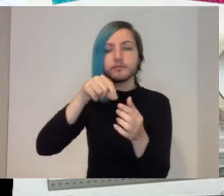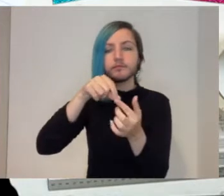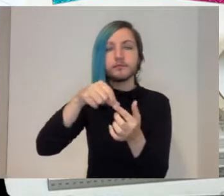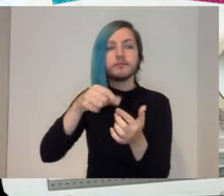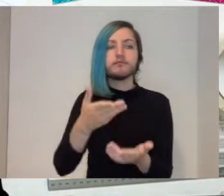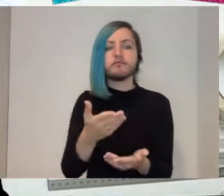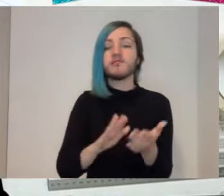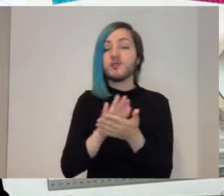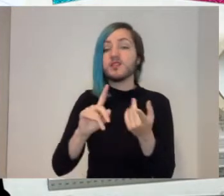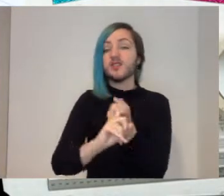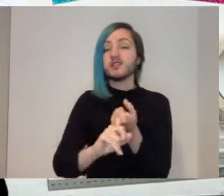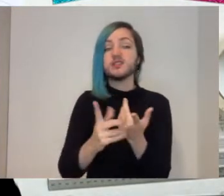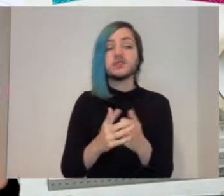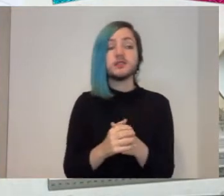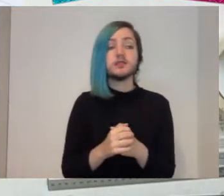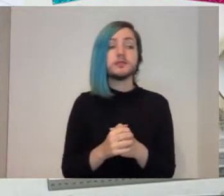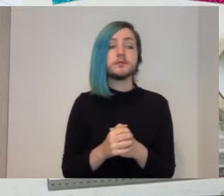down, and then it will be fixed into place.